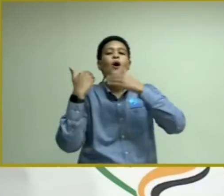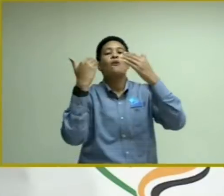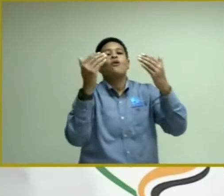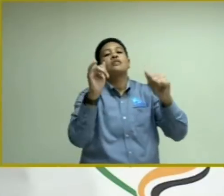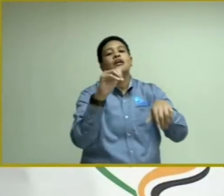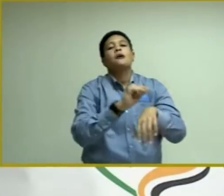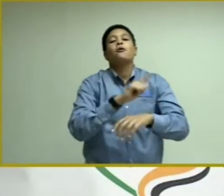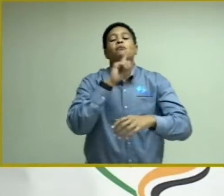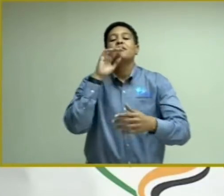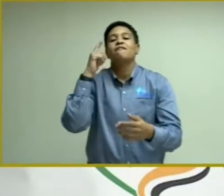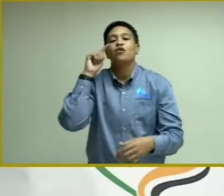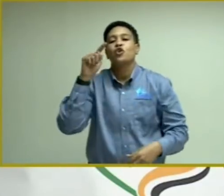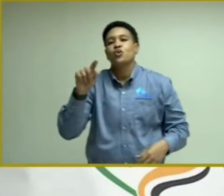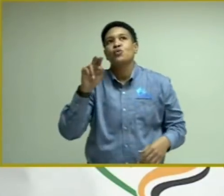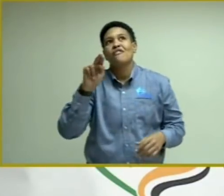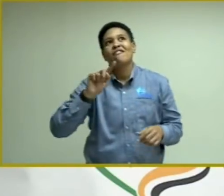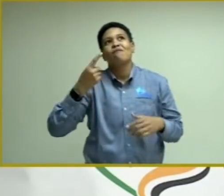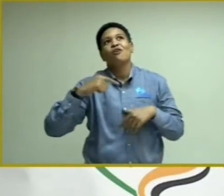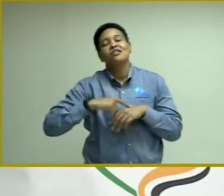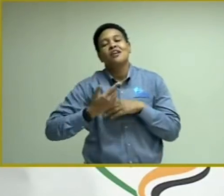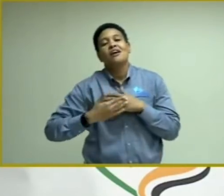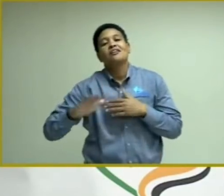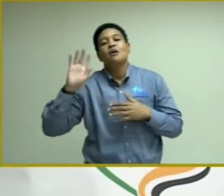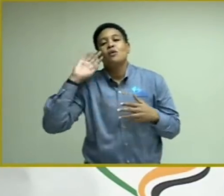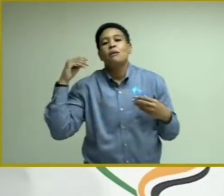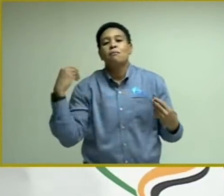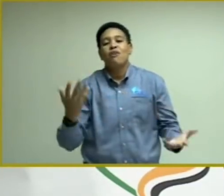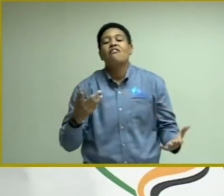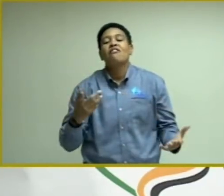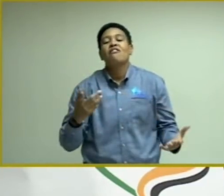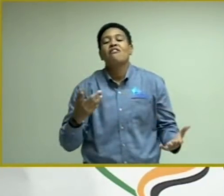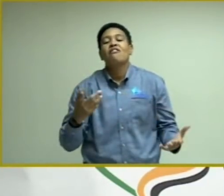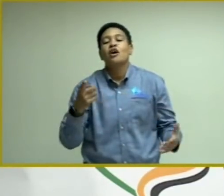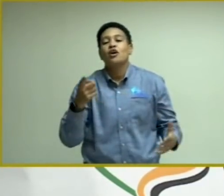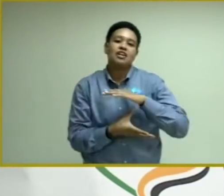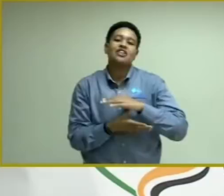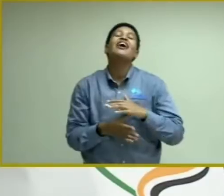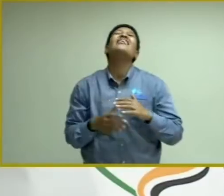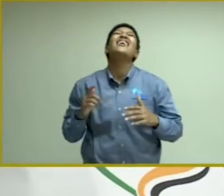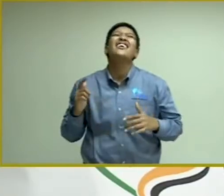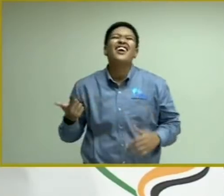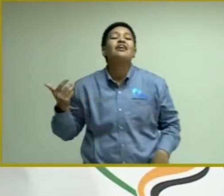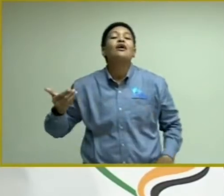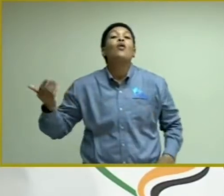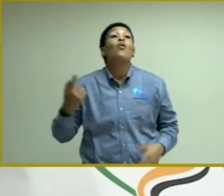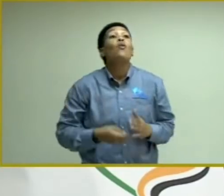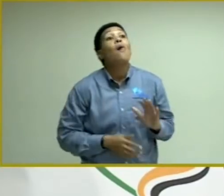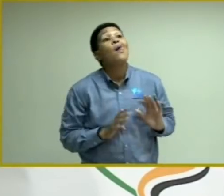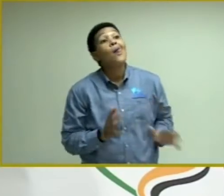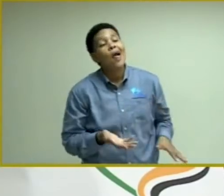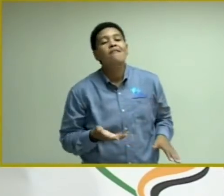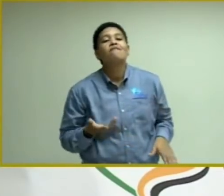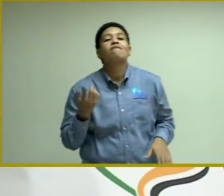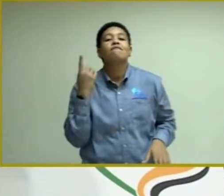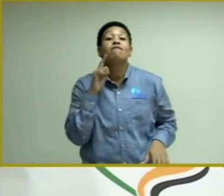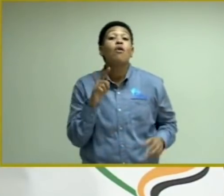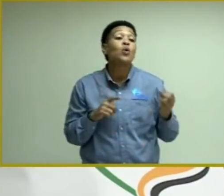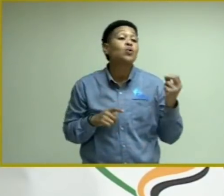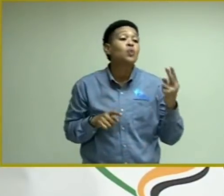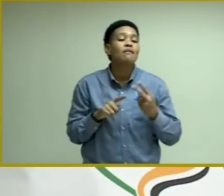appointment that is made, and you'll be provided. You will be the priority. Then, of course, it will exclusively be for the 12